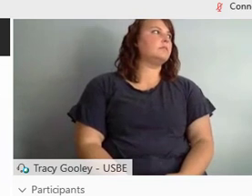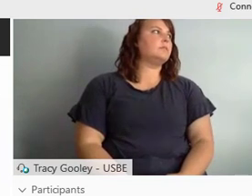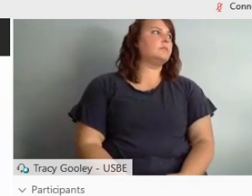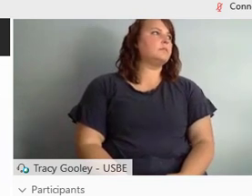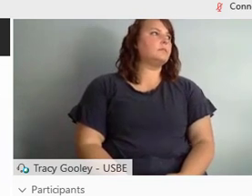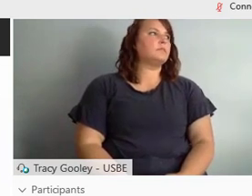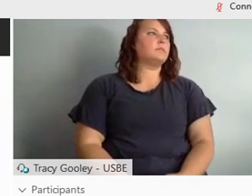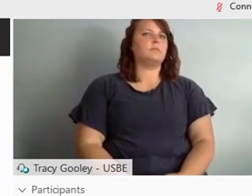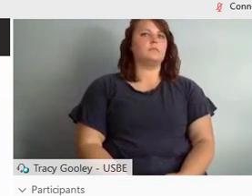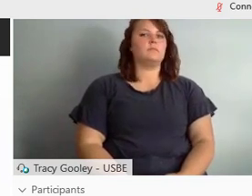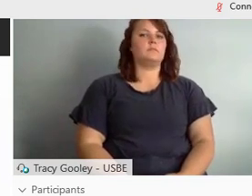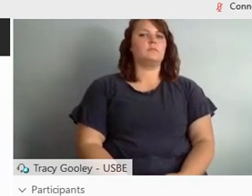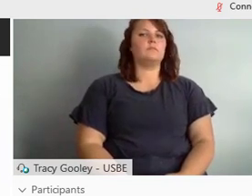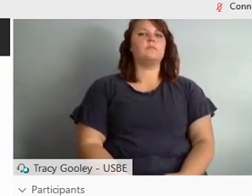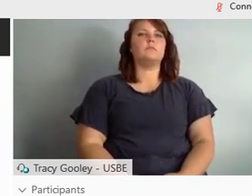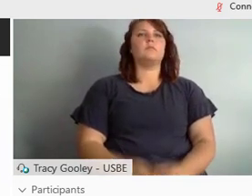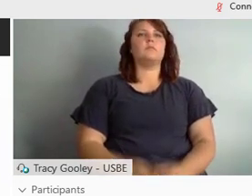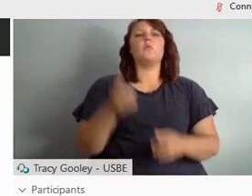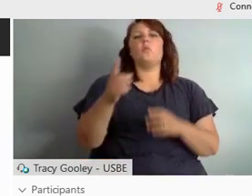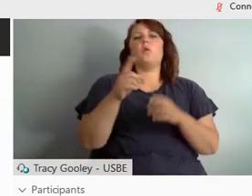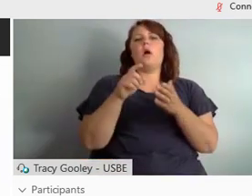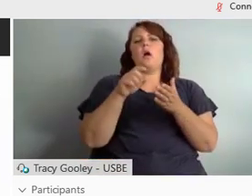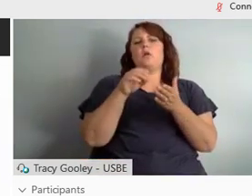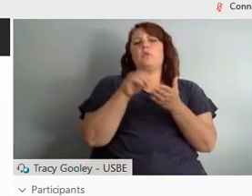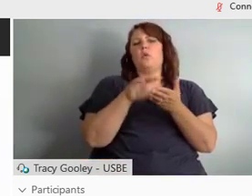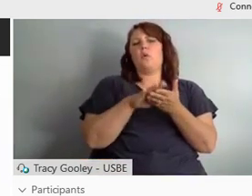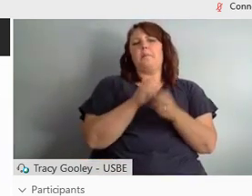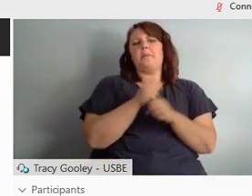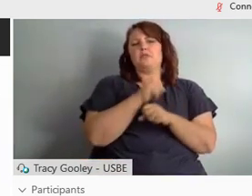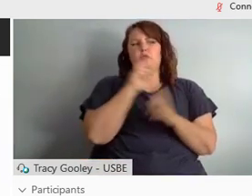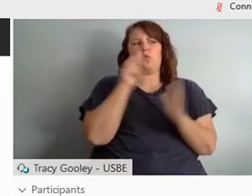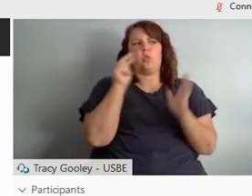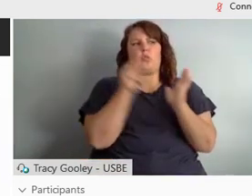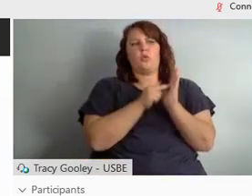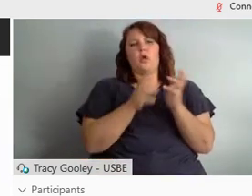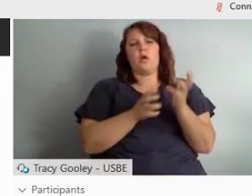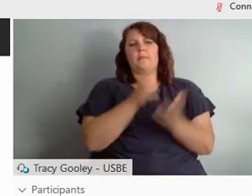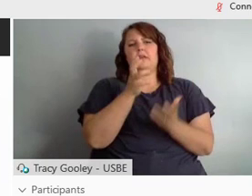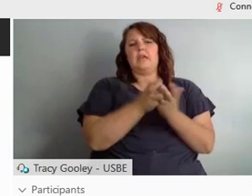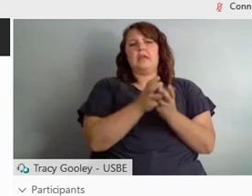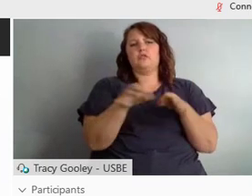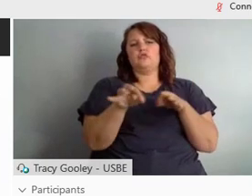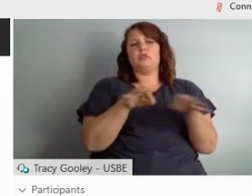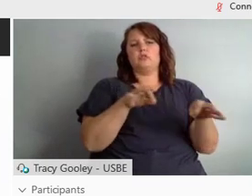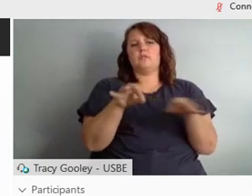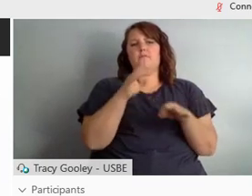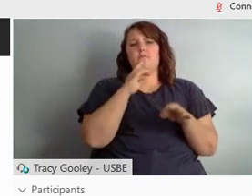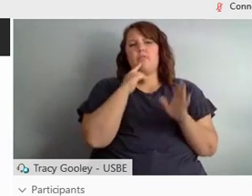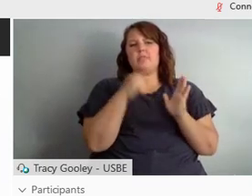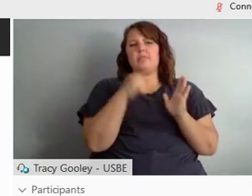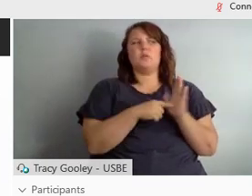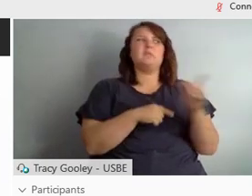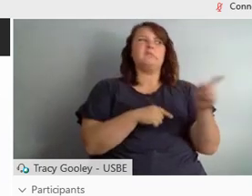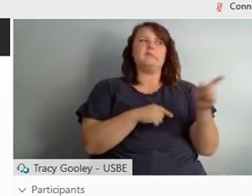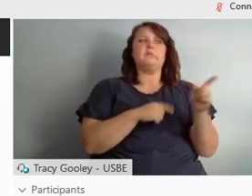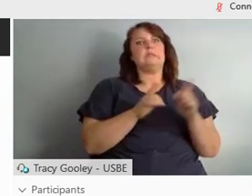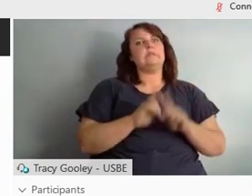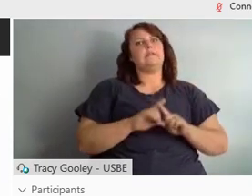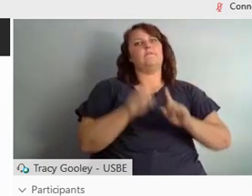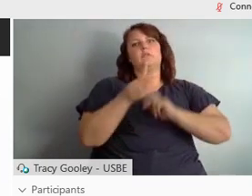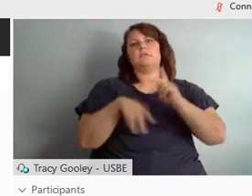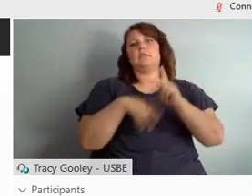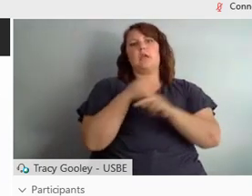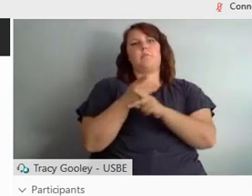And just one note, make sure you look at the accommodated instructions on this one. It has a completely different set